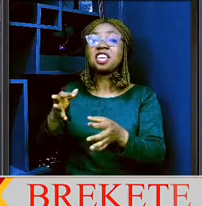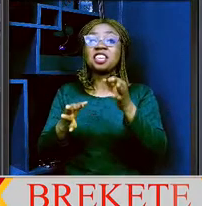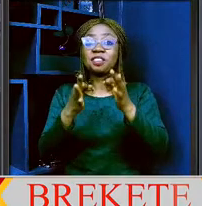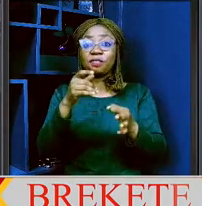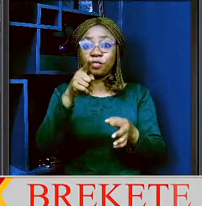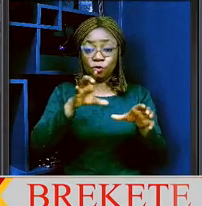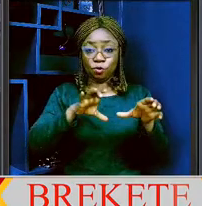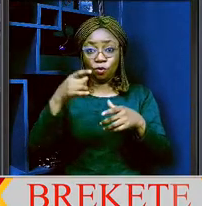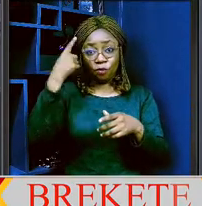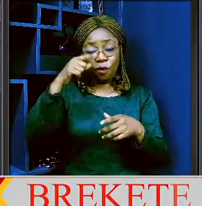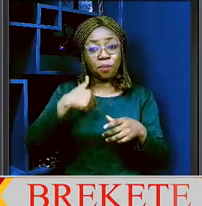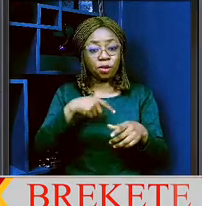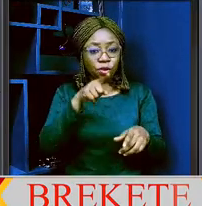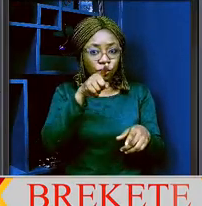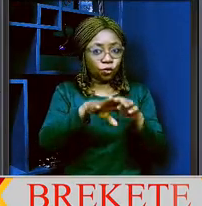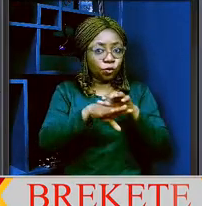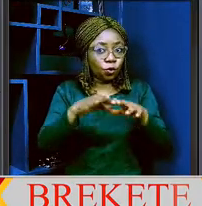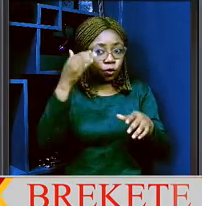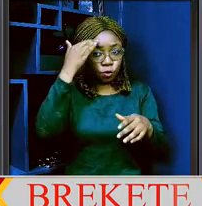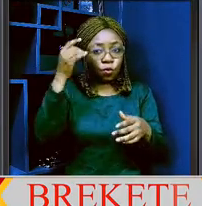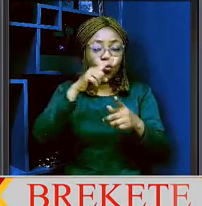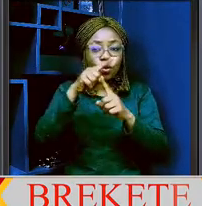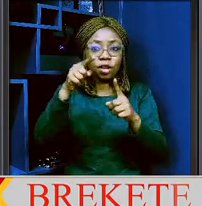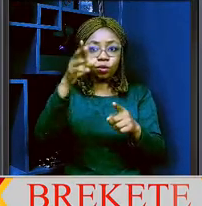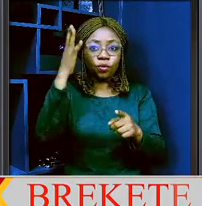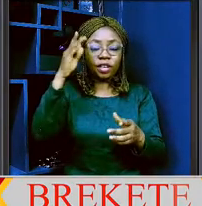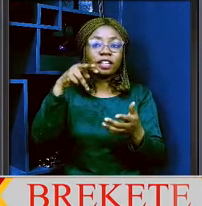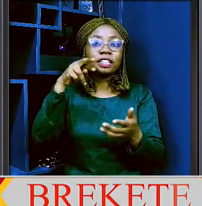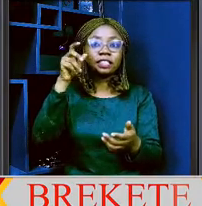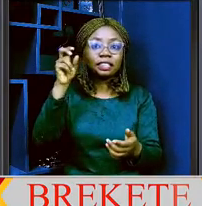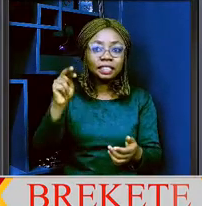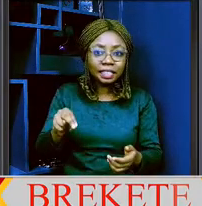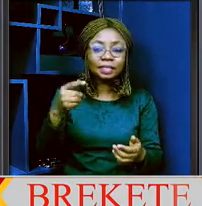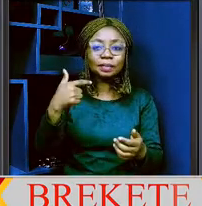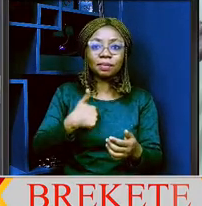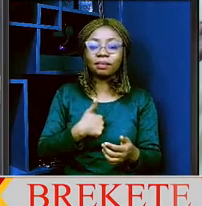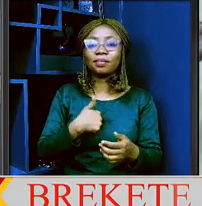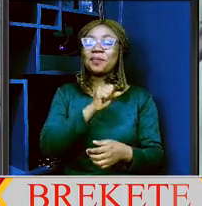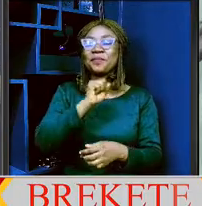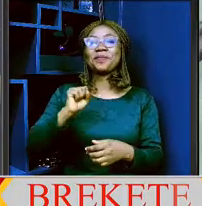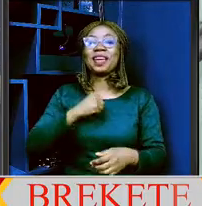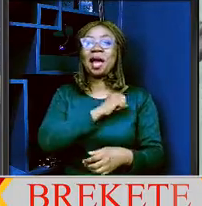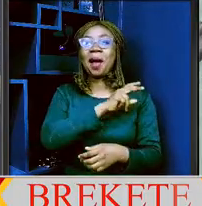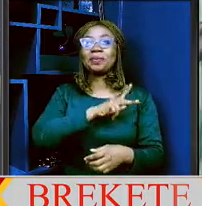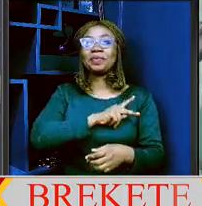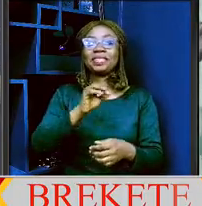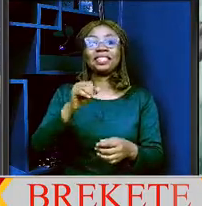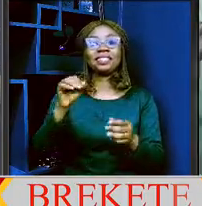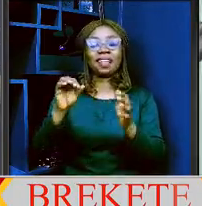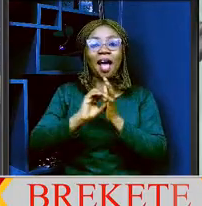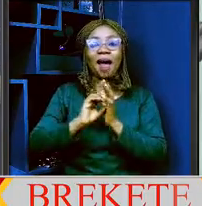need me so VC talking to VC that is vice versa let's appreciate